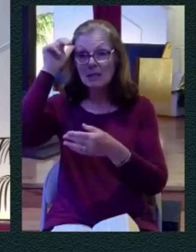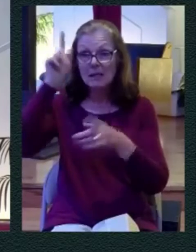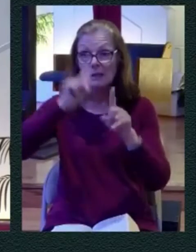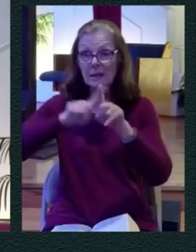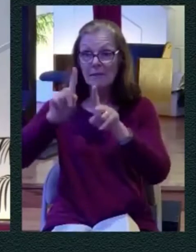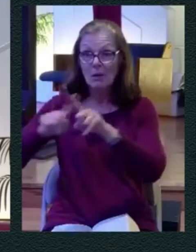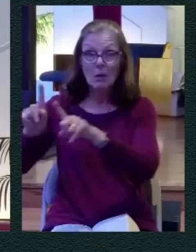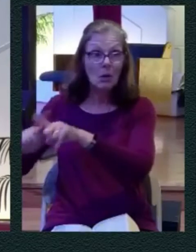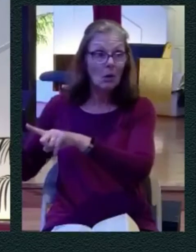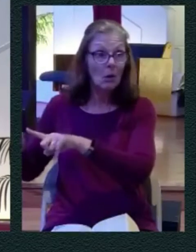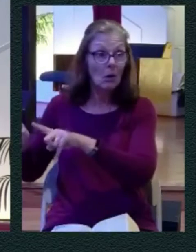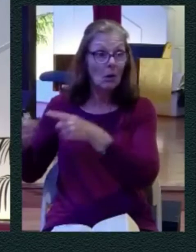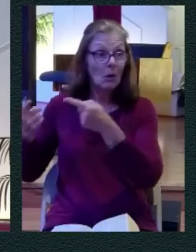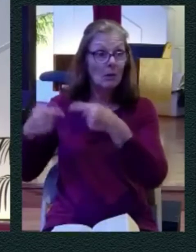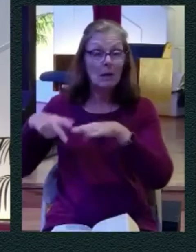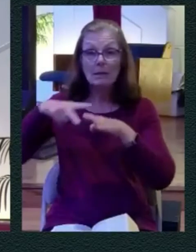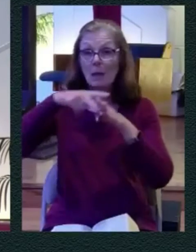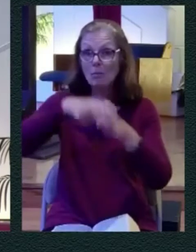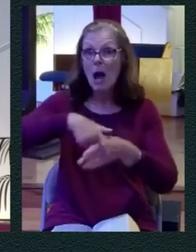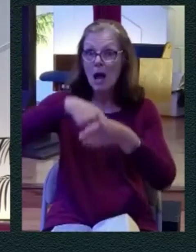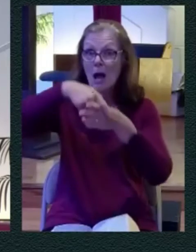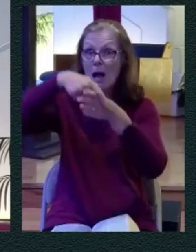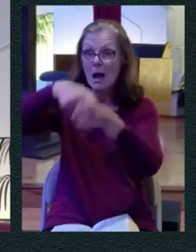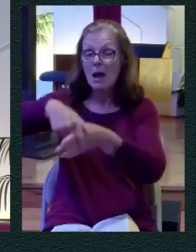as they ride out onto the scene,